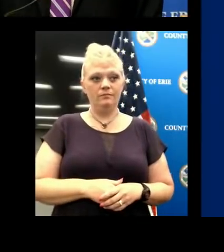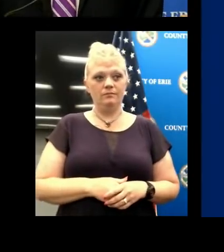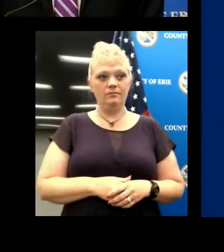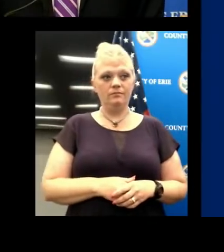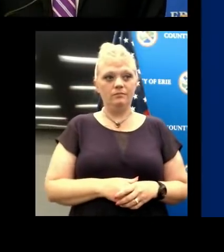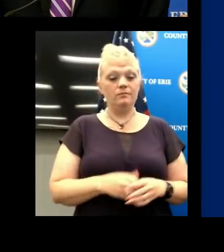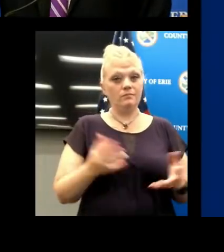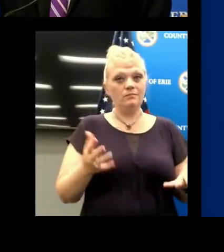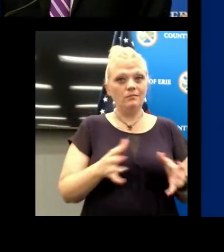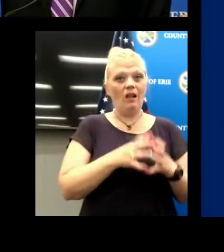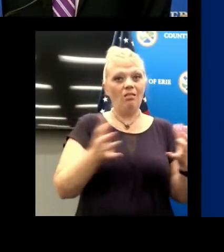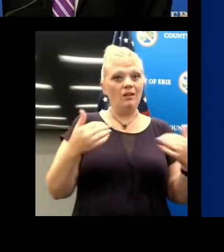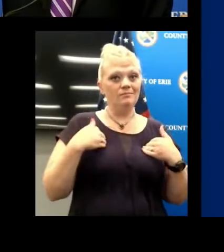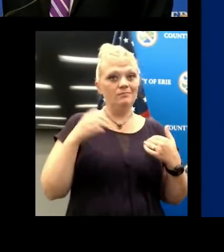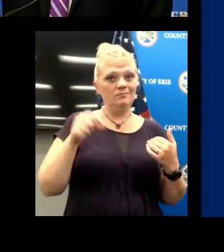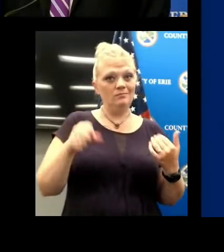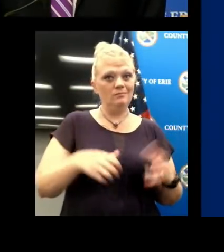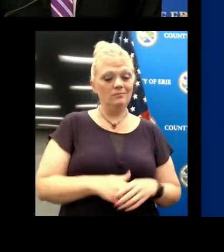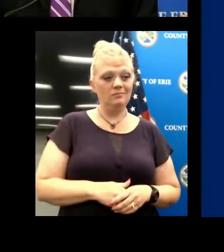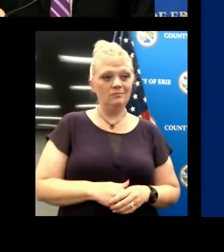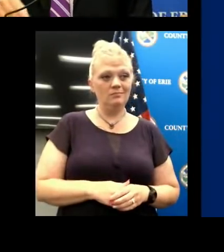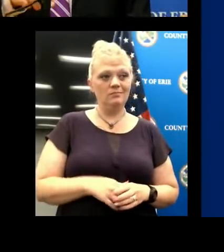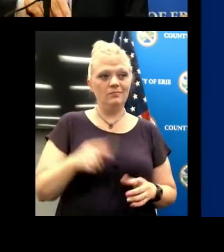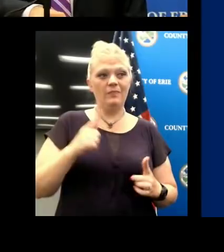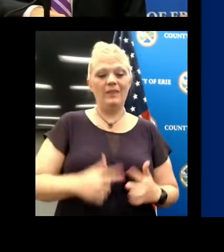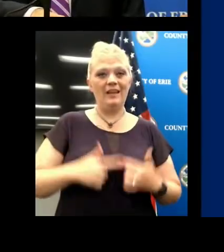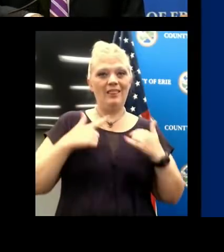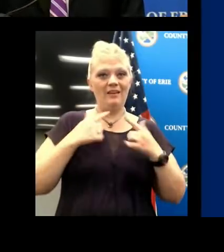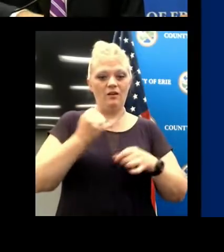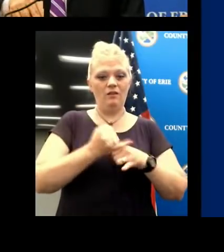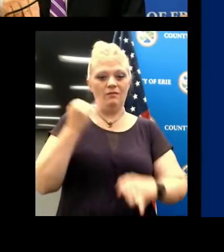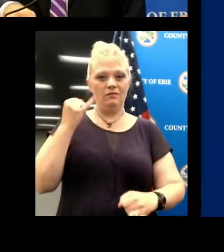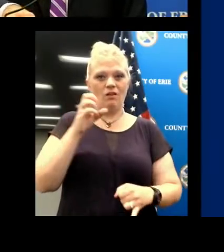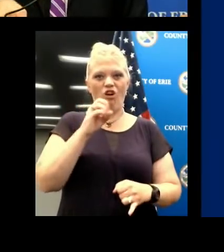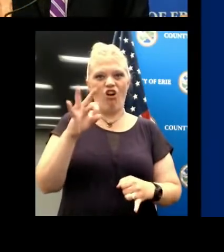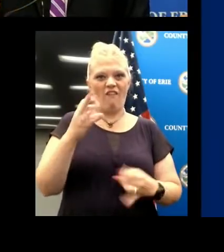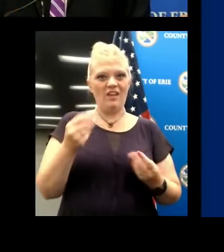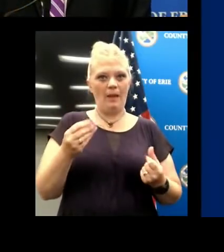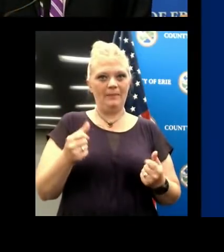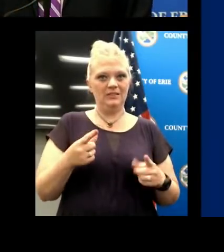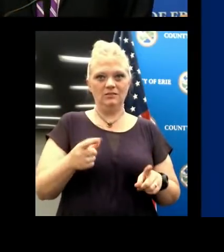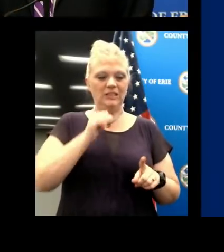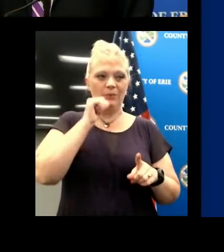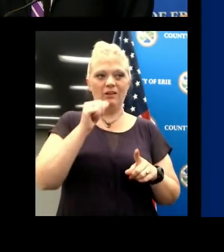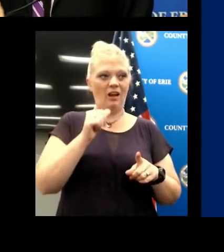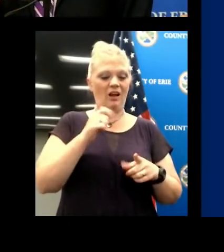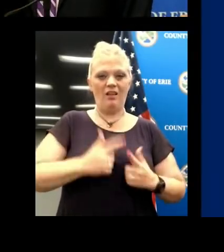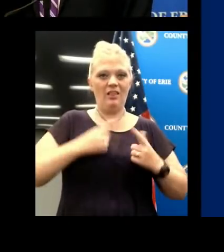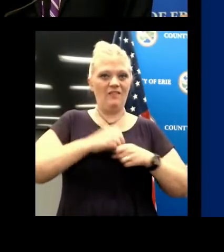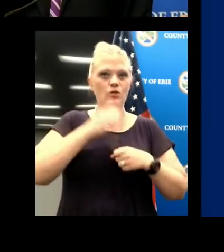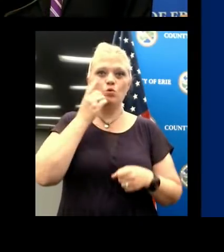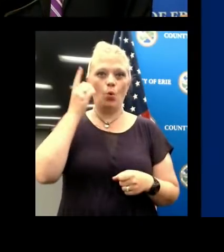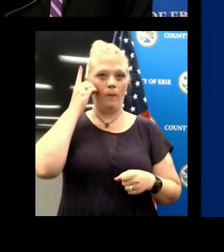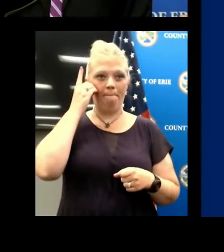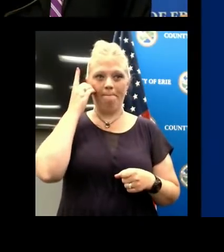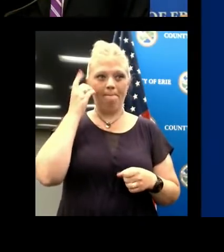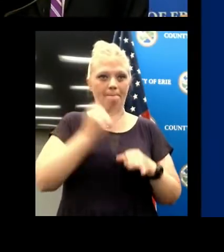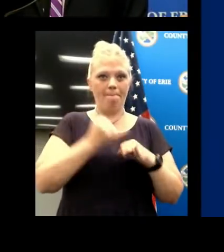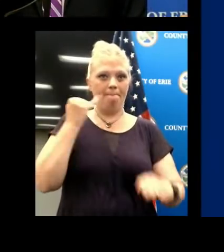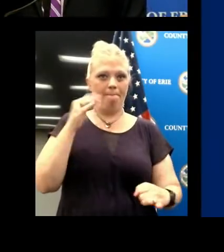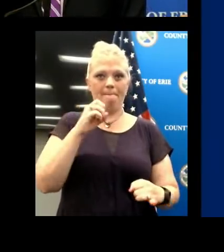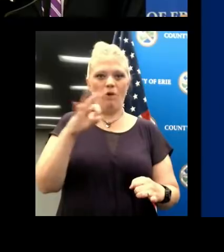A lot of them do. They lived off campus, so they were not living in dorms, but they were living off